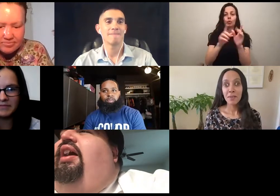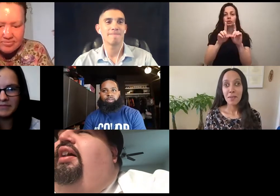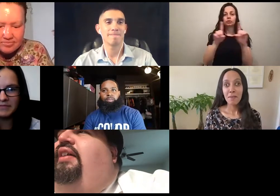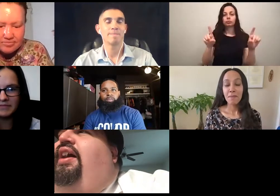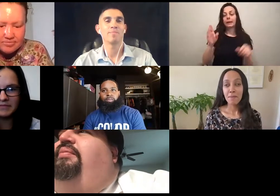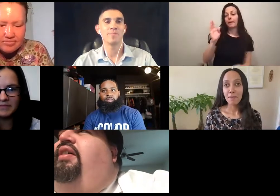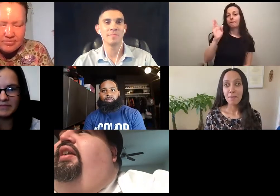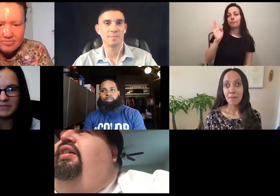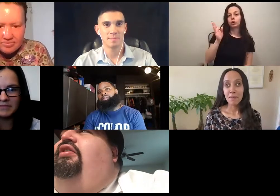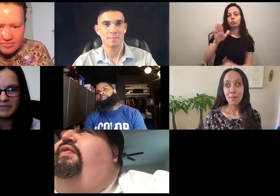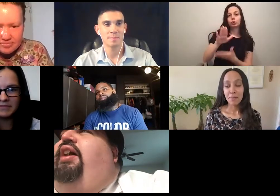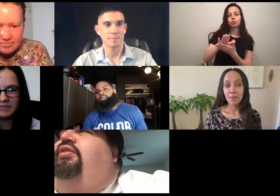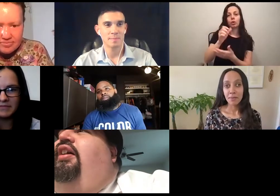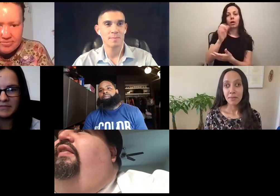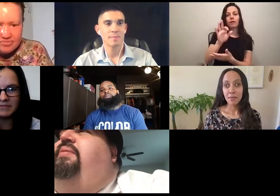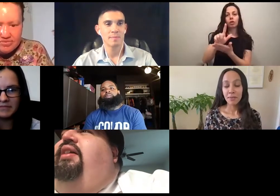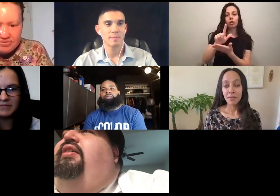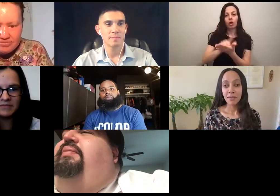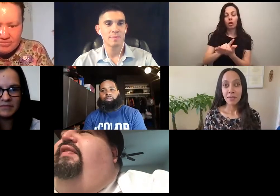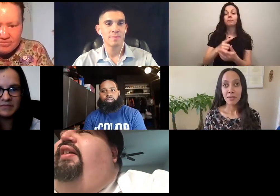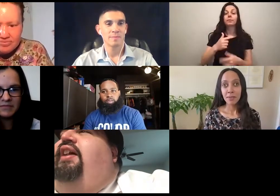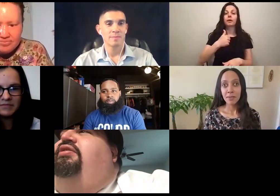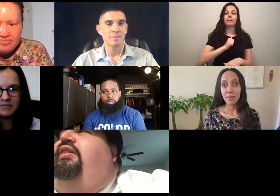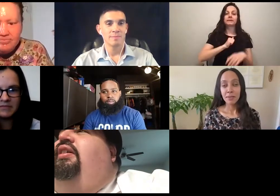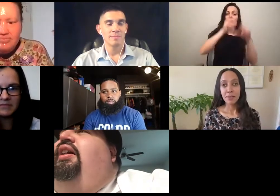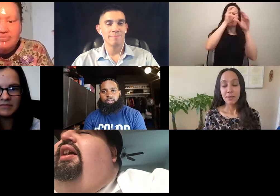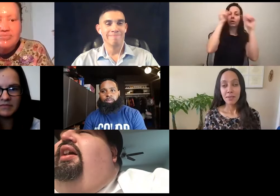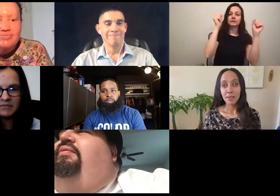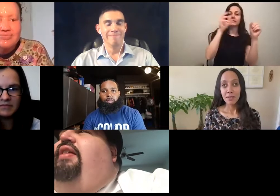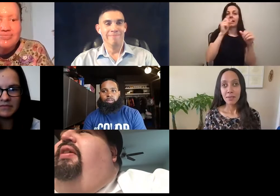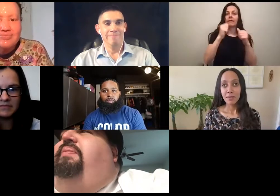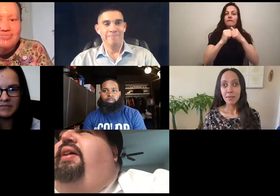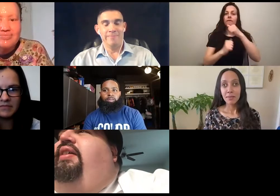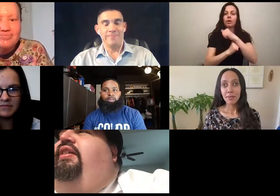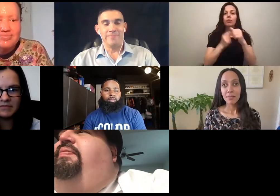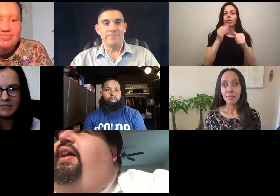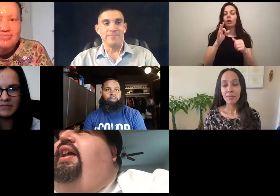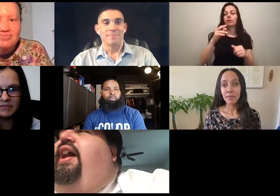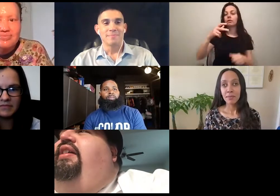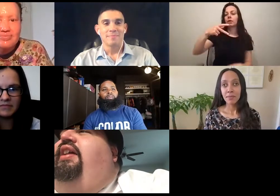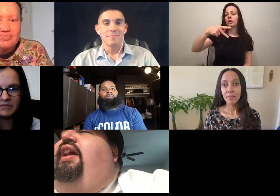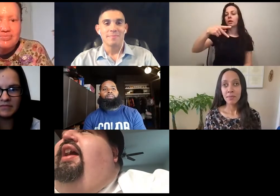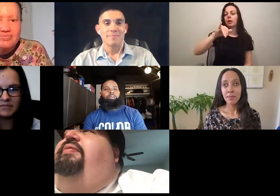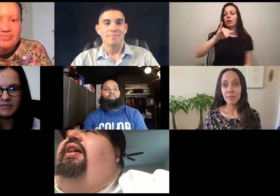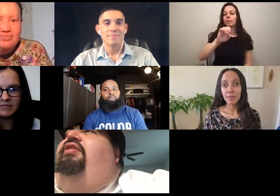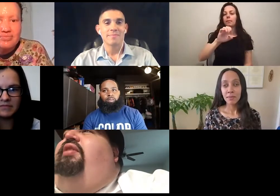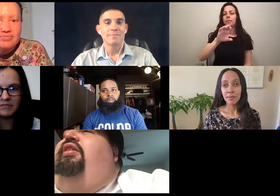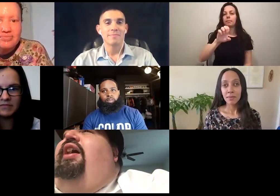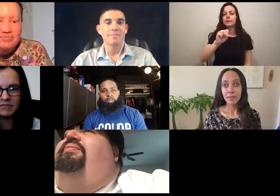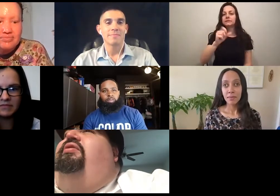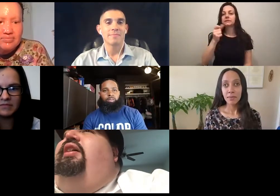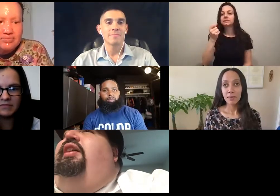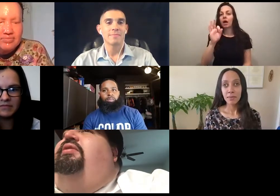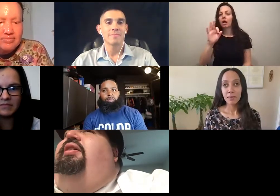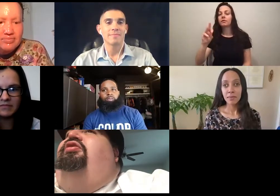Law, and I am president and co-founder of Pieces of Me Foundation. And we spell pieces, P-E-A-C-E-S, because we are